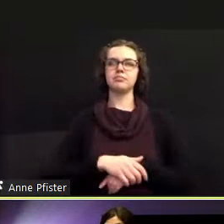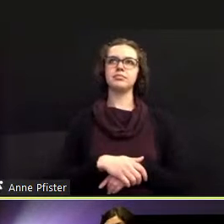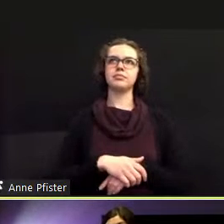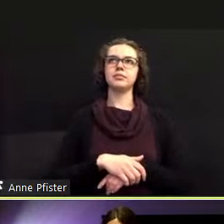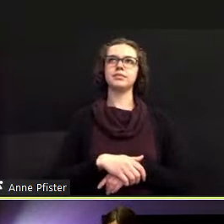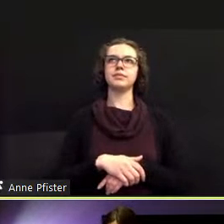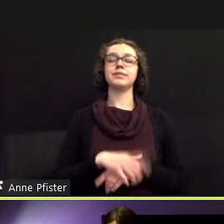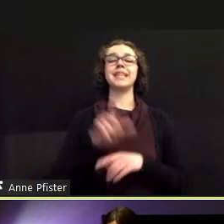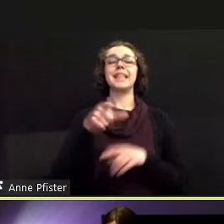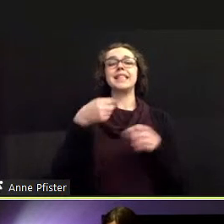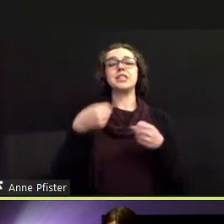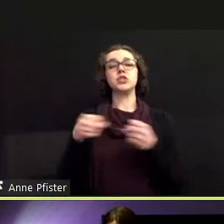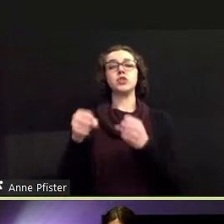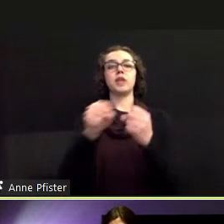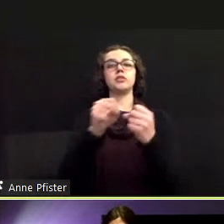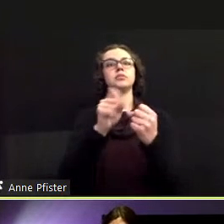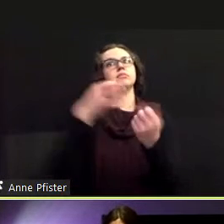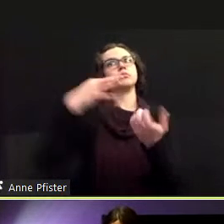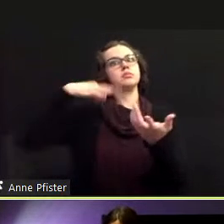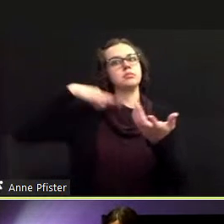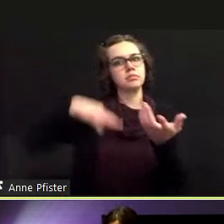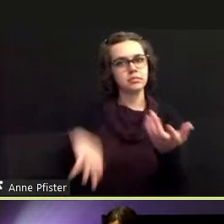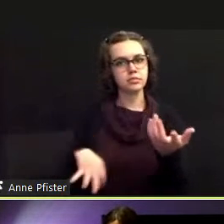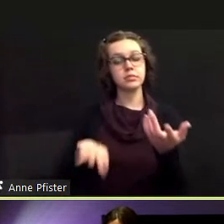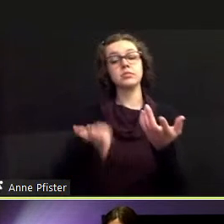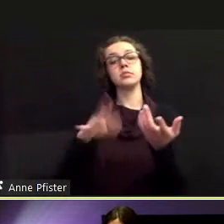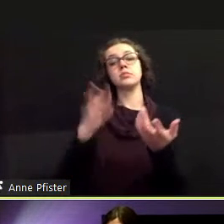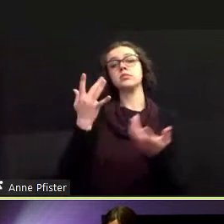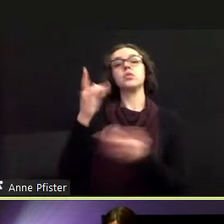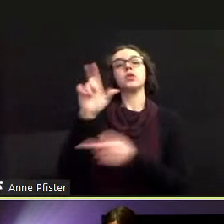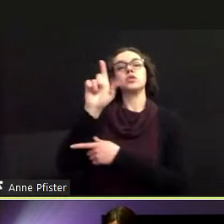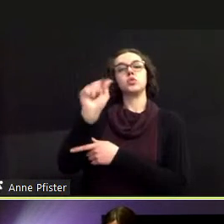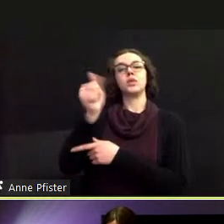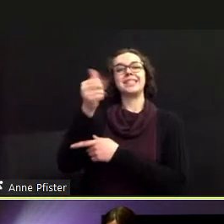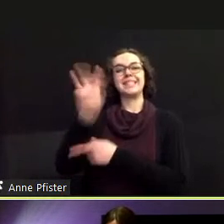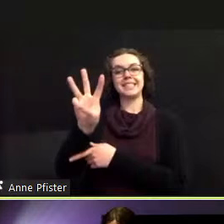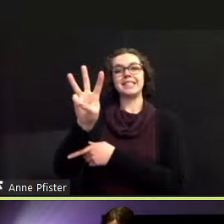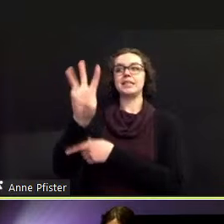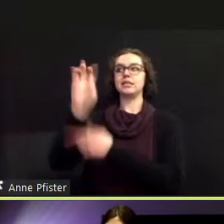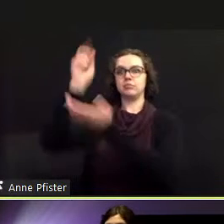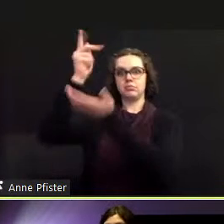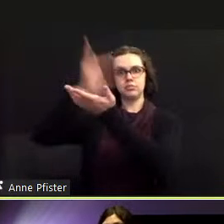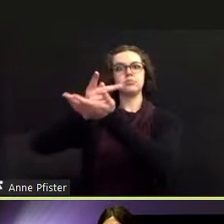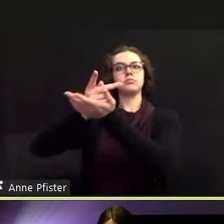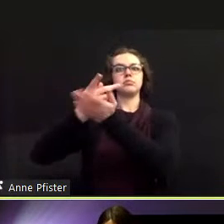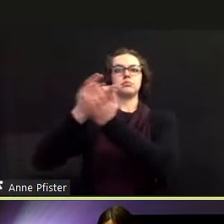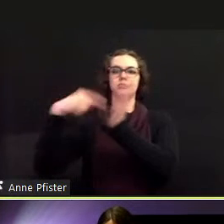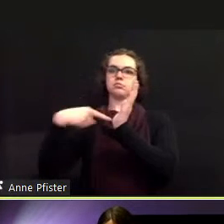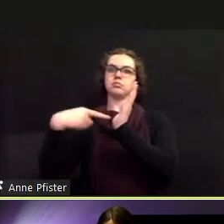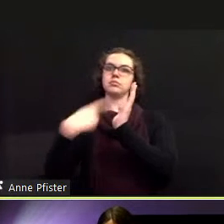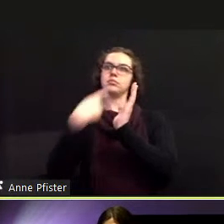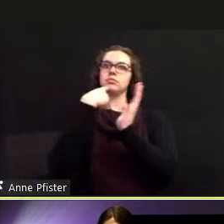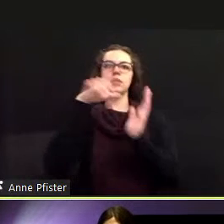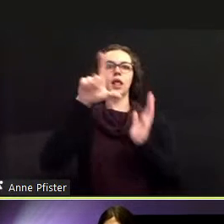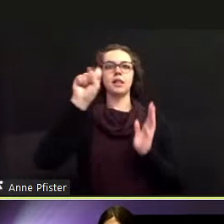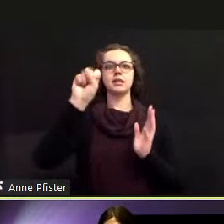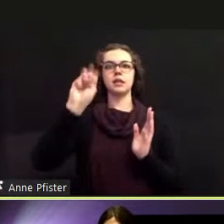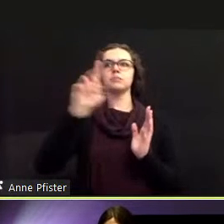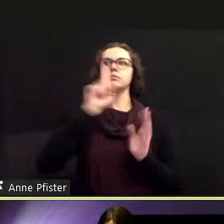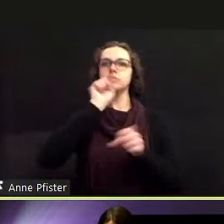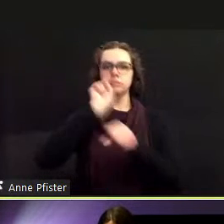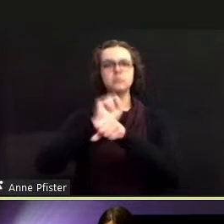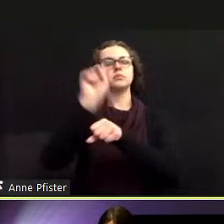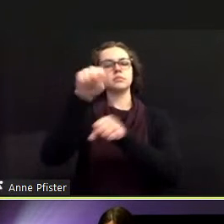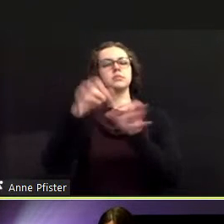This strategy has led to important gains, including the 2016 Maltese parliamentary approval of a bill declaring LSM an official Maltese